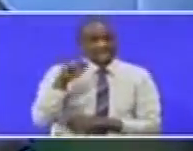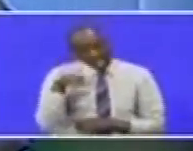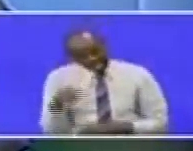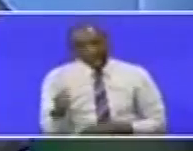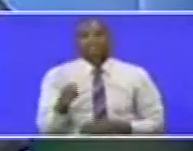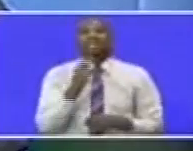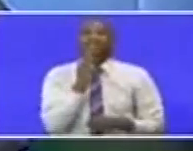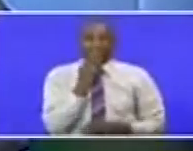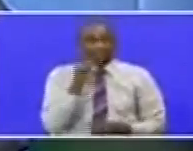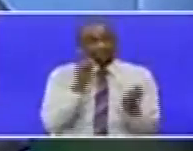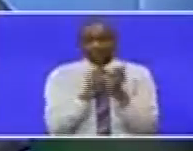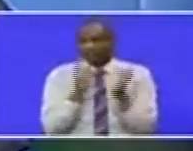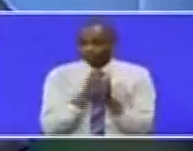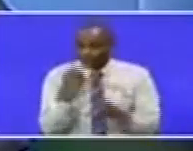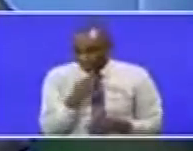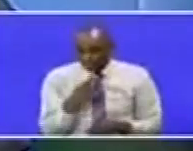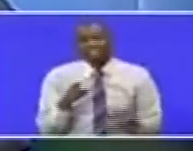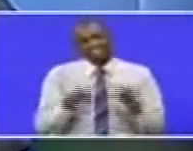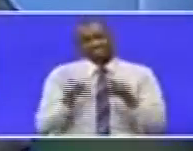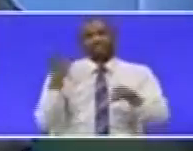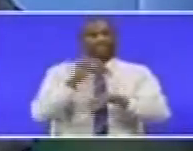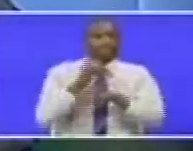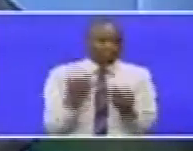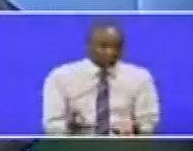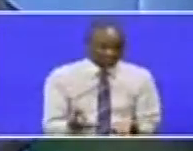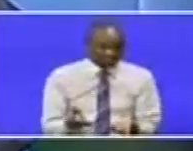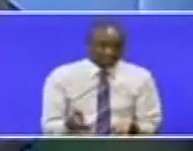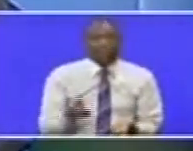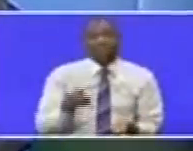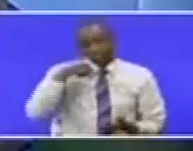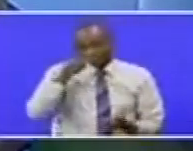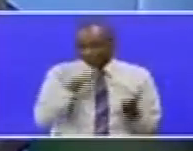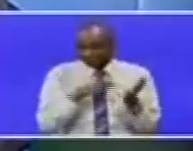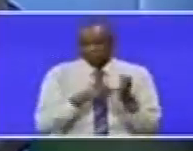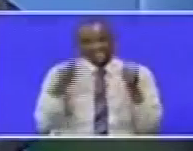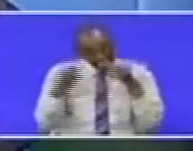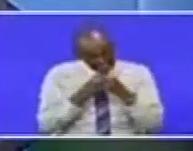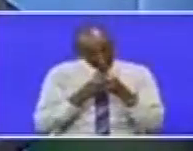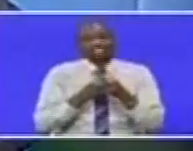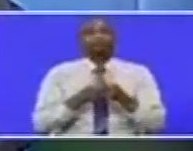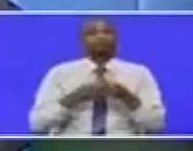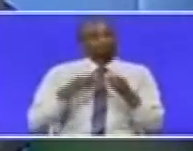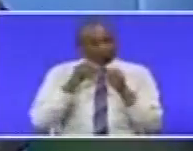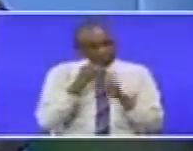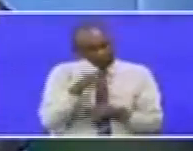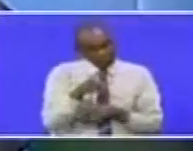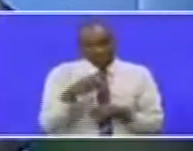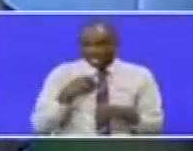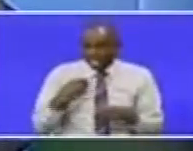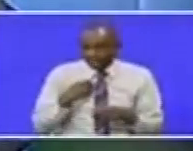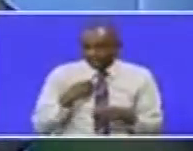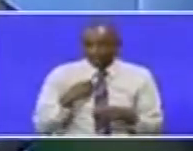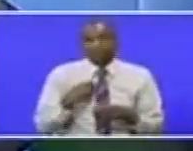FC Leopards face off on the same day. Gormahia will open the KPL Top 8 Knockout Tournament title defense against a tricky Ushuru